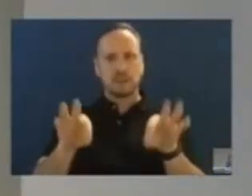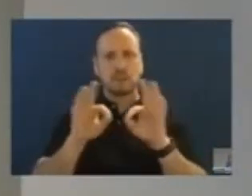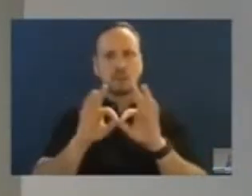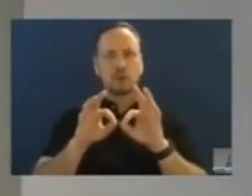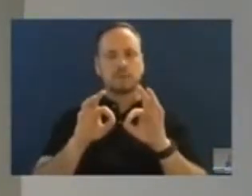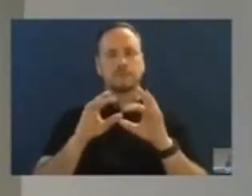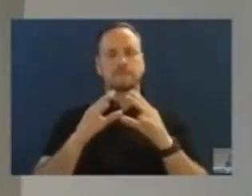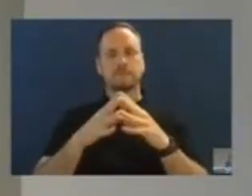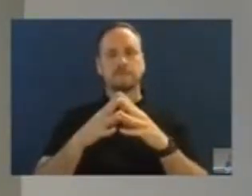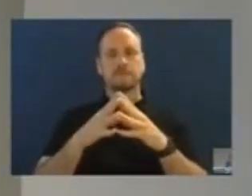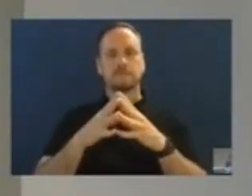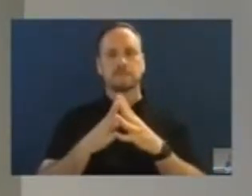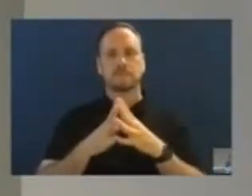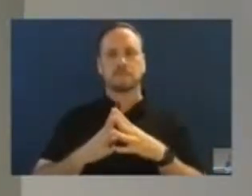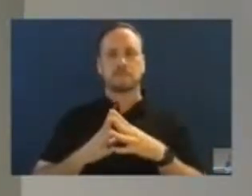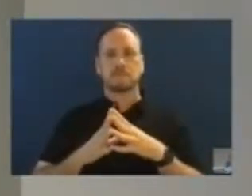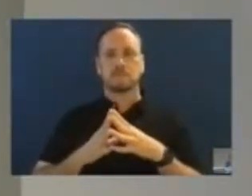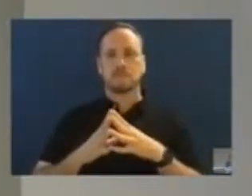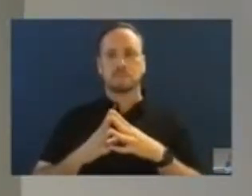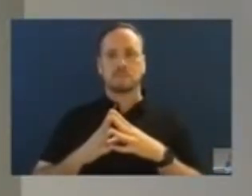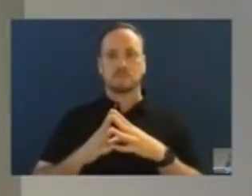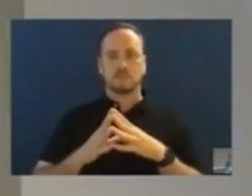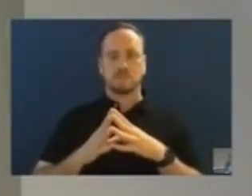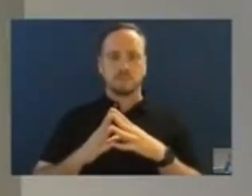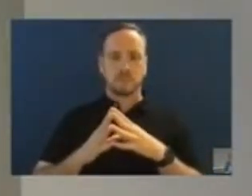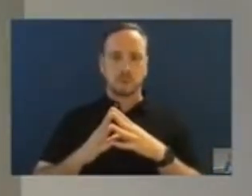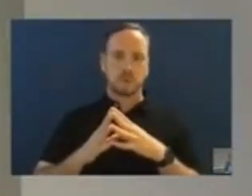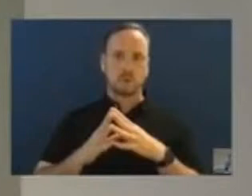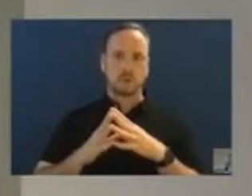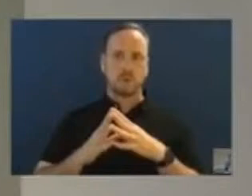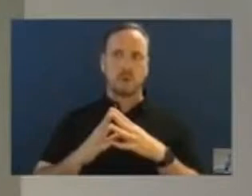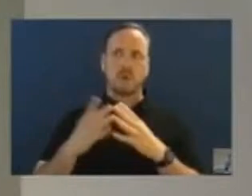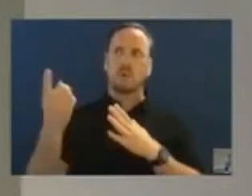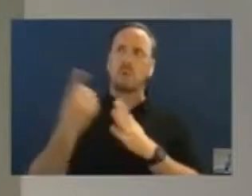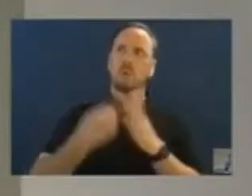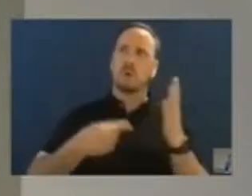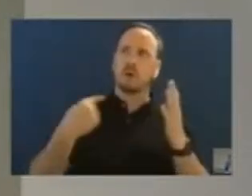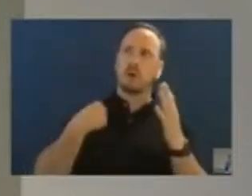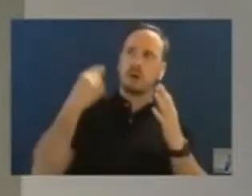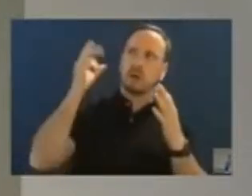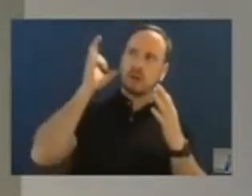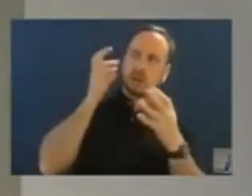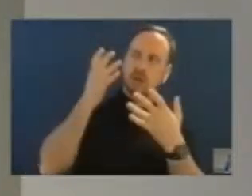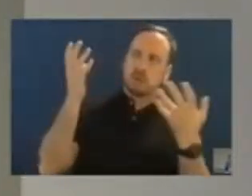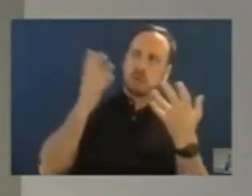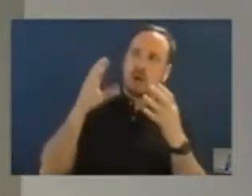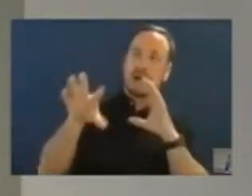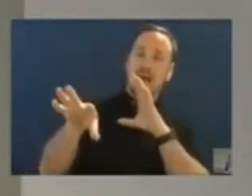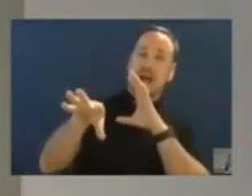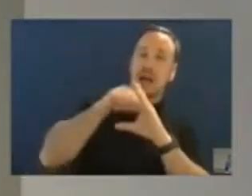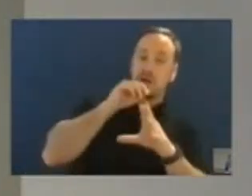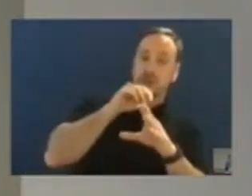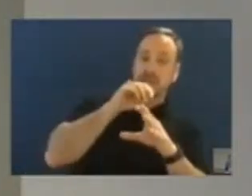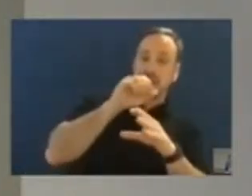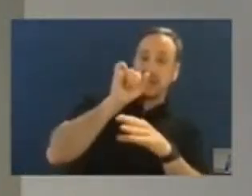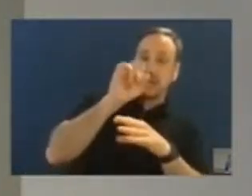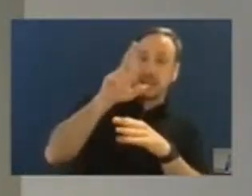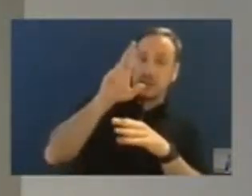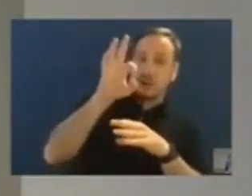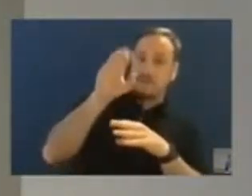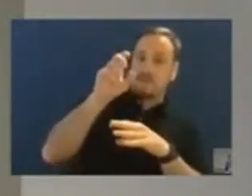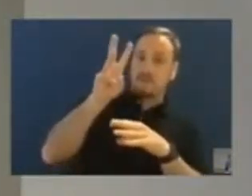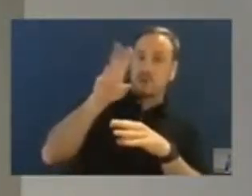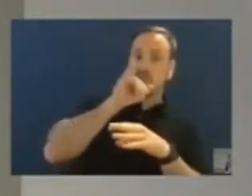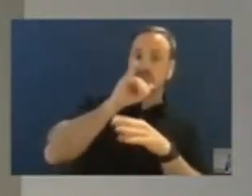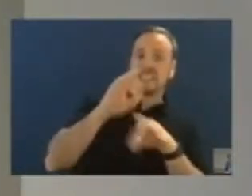So I think one of the biggest takeaways we can get is that outside airflow is a key line of defense in addressing this